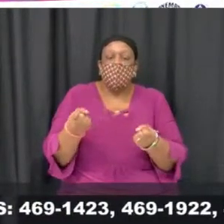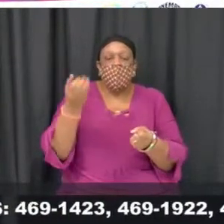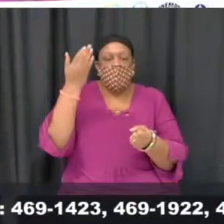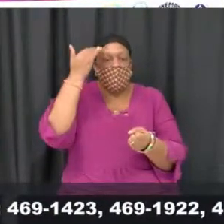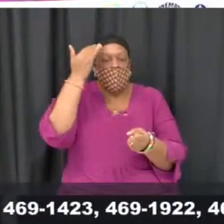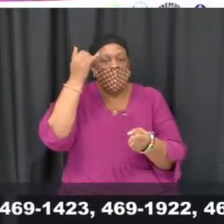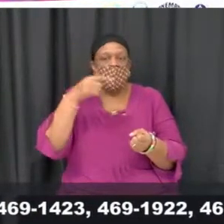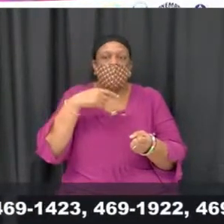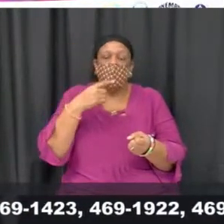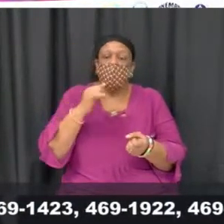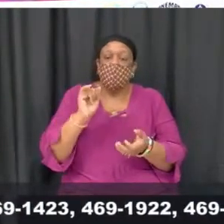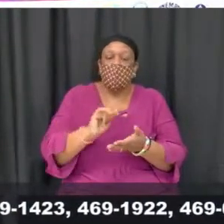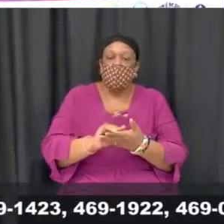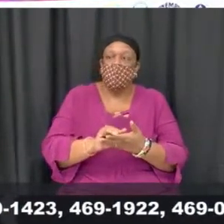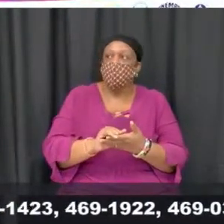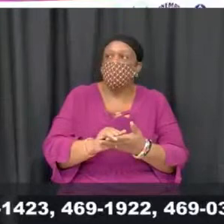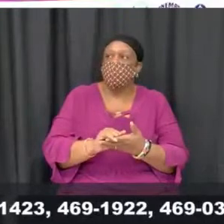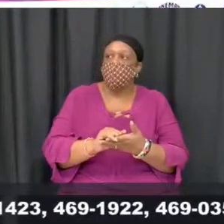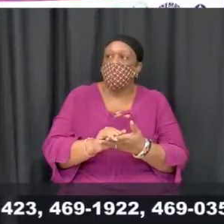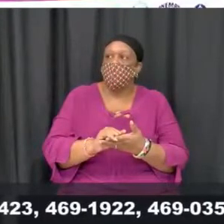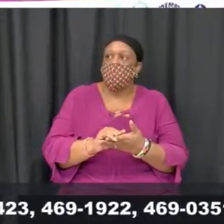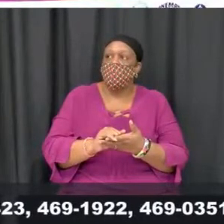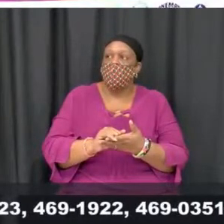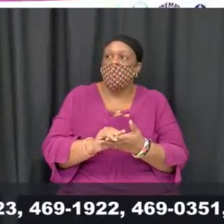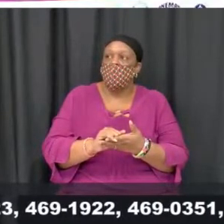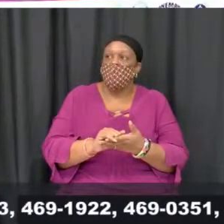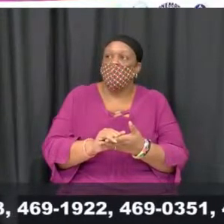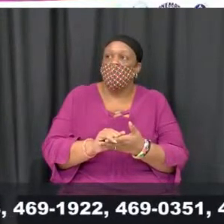What I can tell you, first of all, there is nothing wrong with the